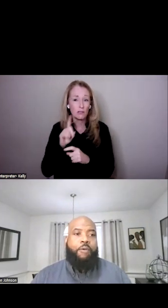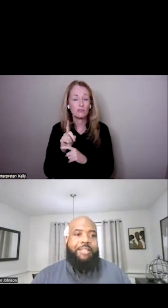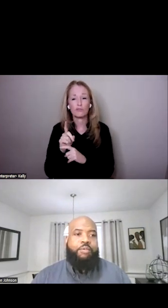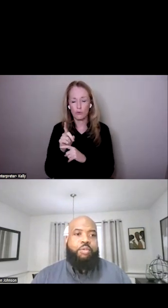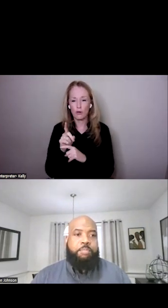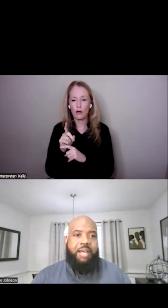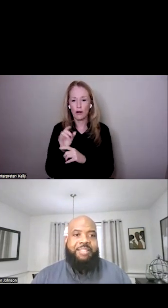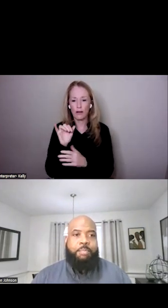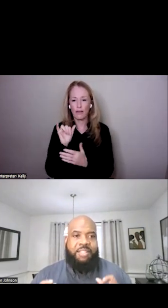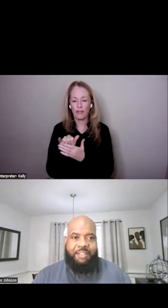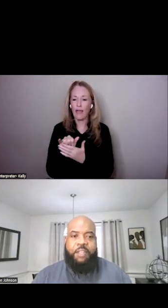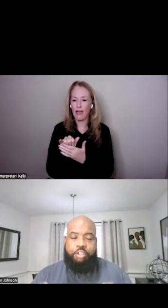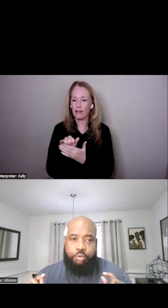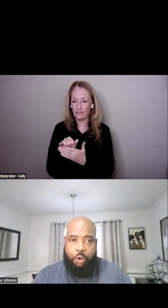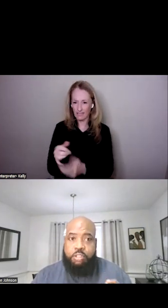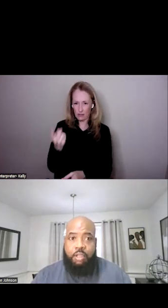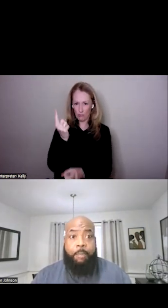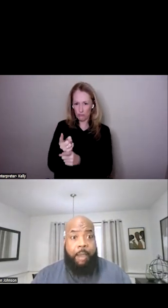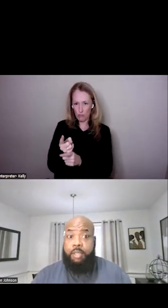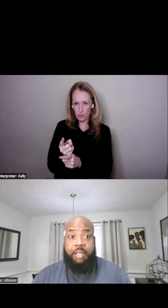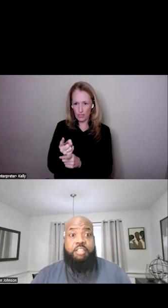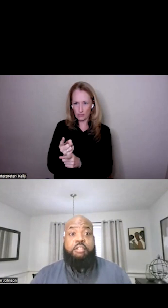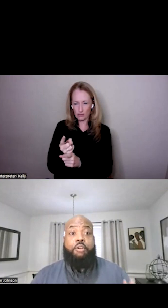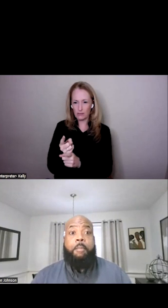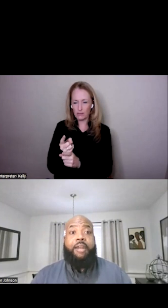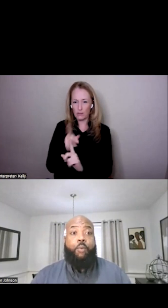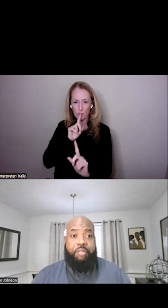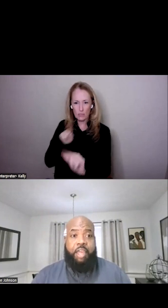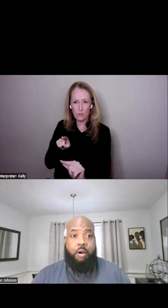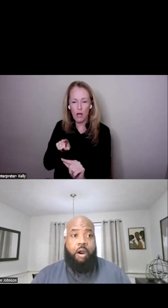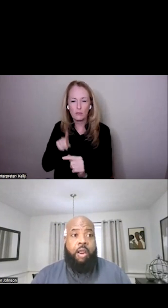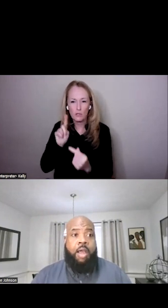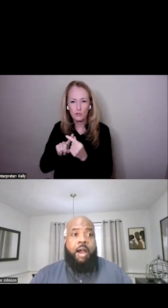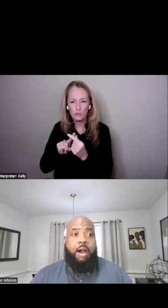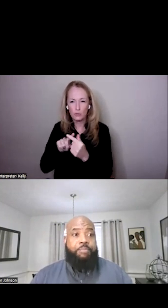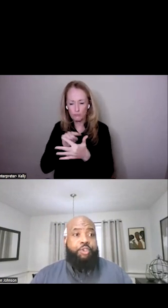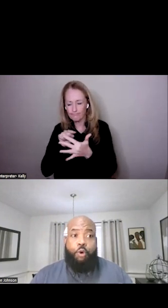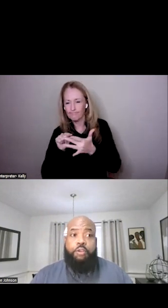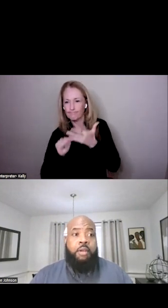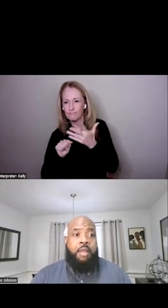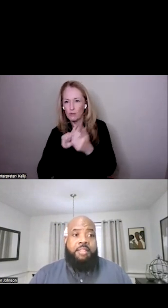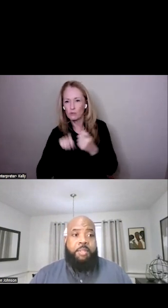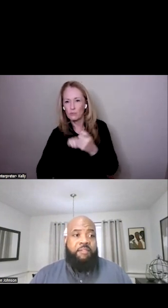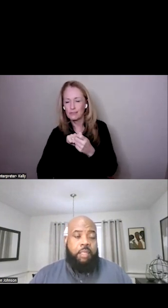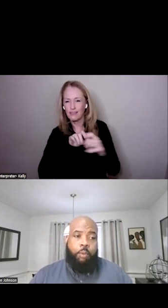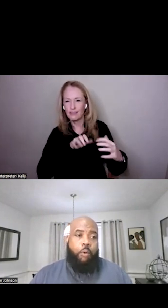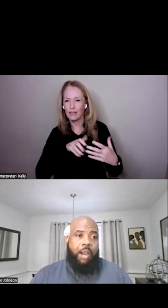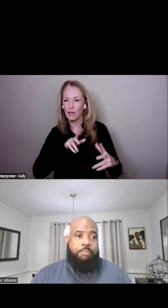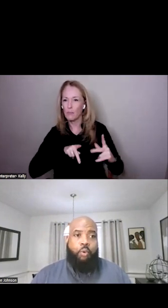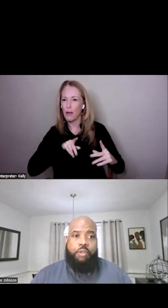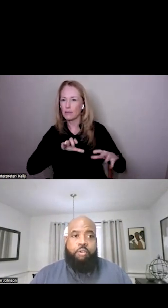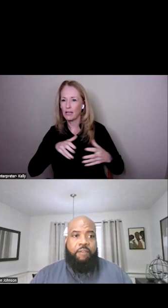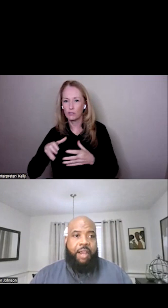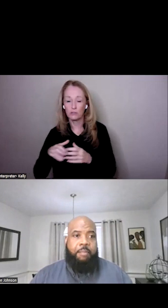appropriate crisis response specific to those subpopulations, no matter what they are. Georgia specifically